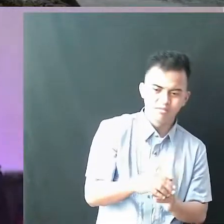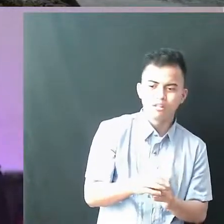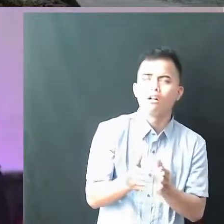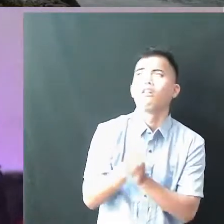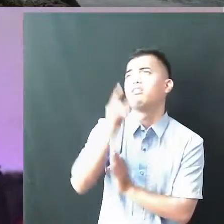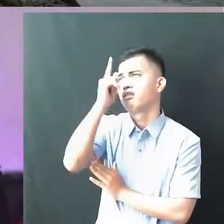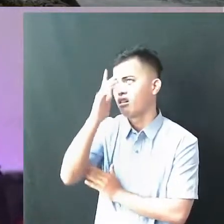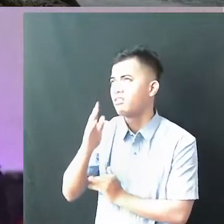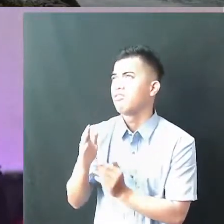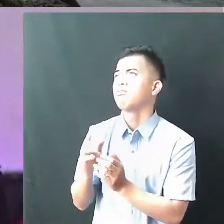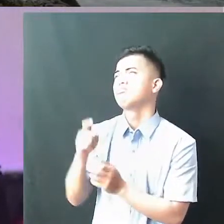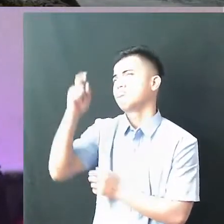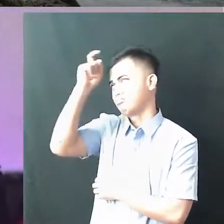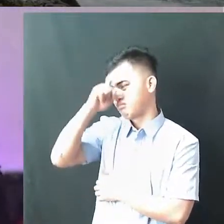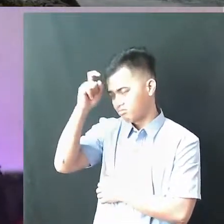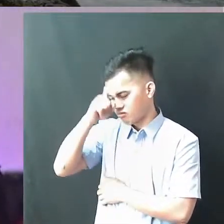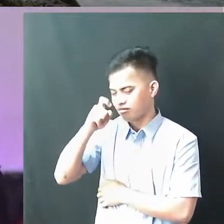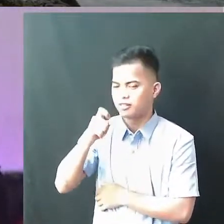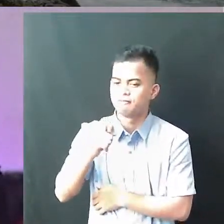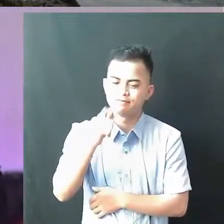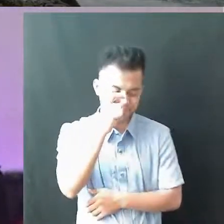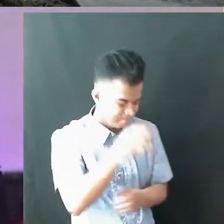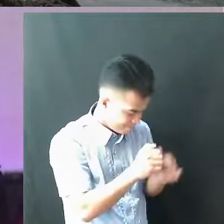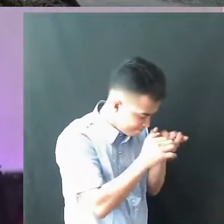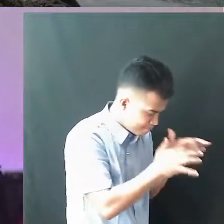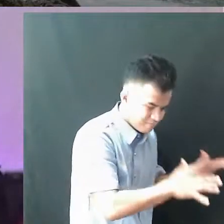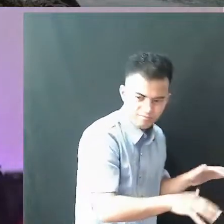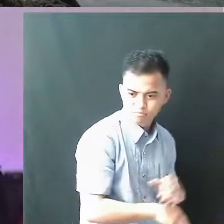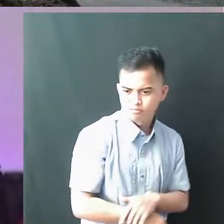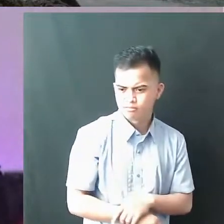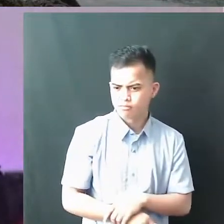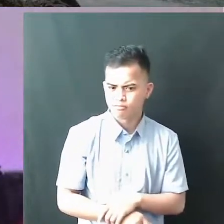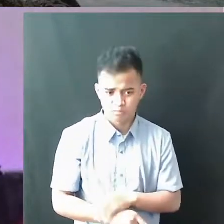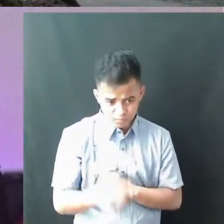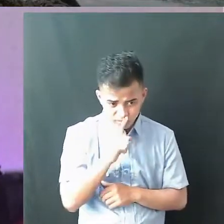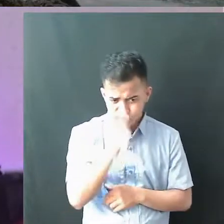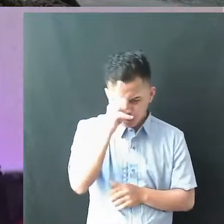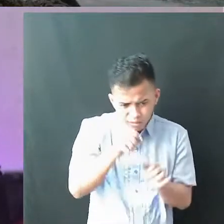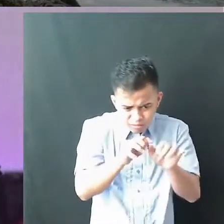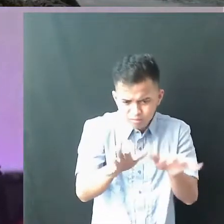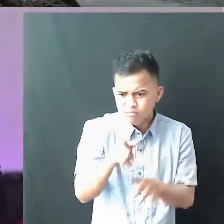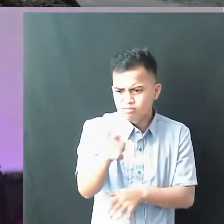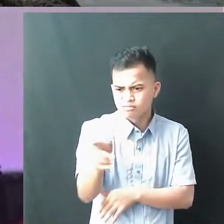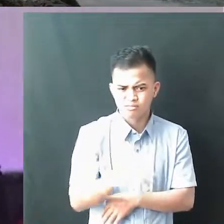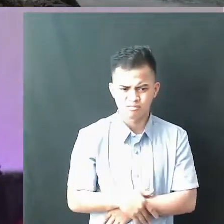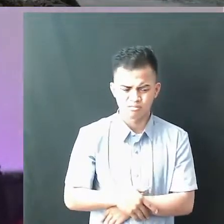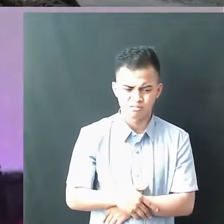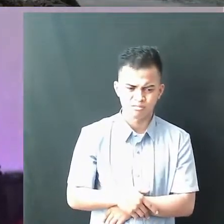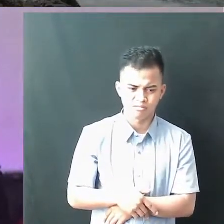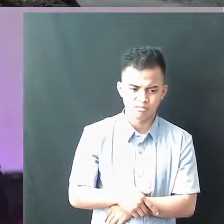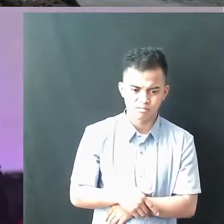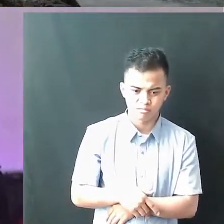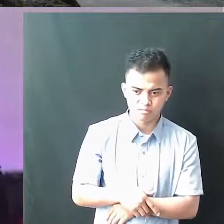and understanding. He gave it to Noah. Noah probably said, you want